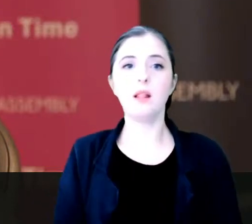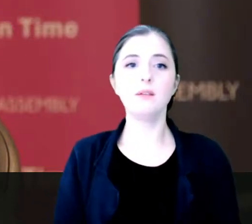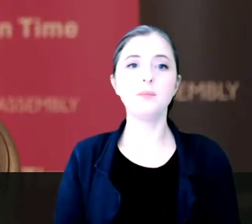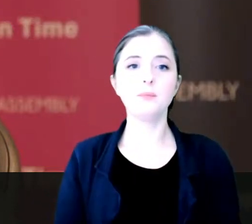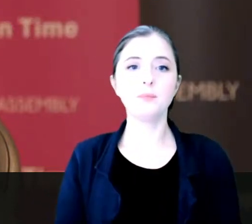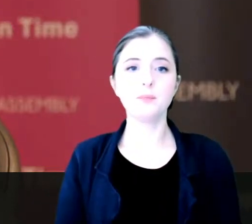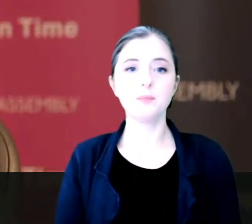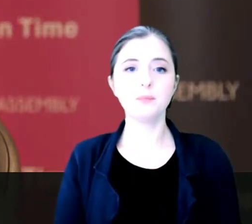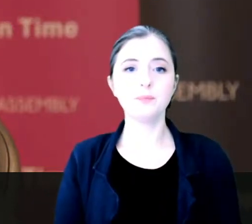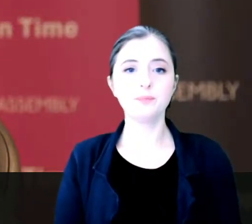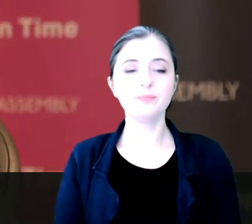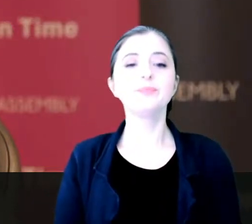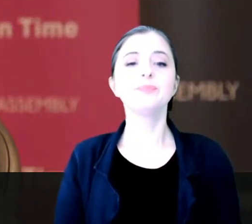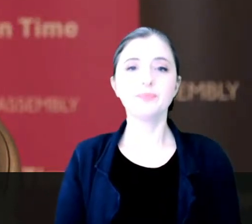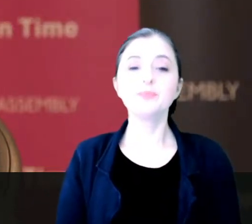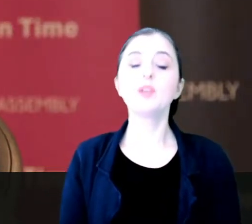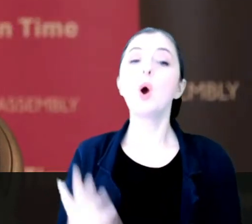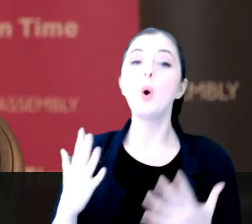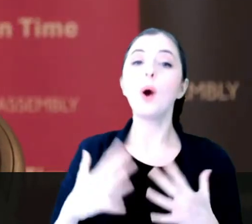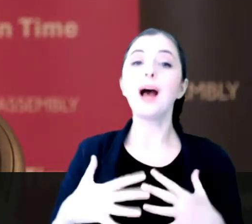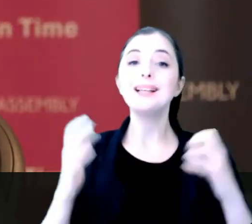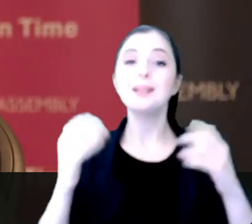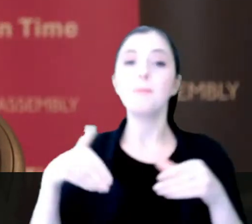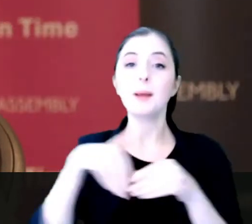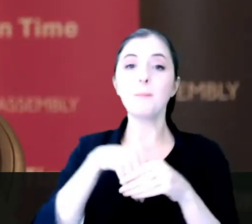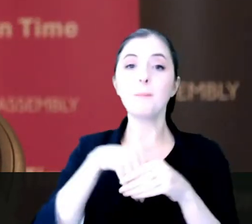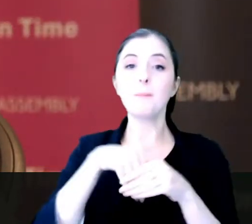Assembly Member Dr. Sahota.